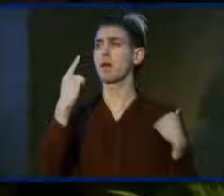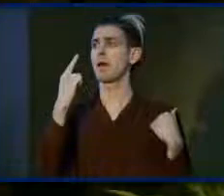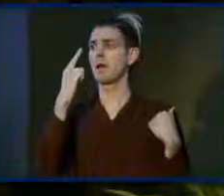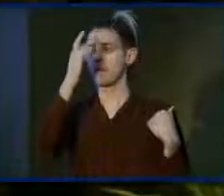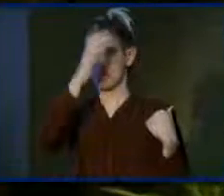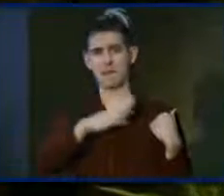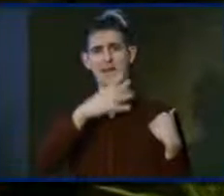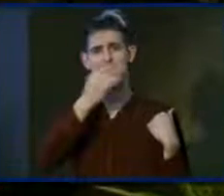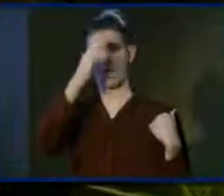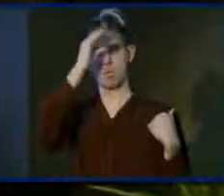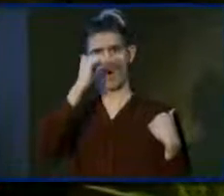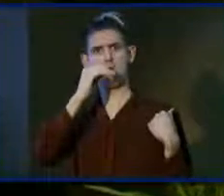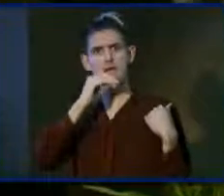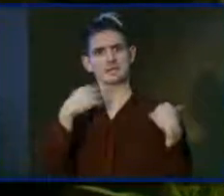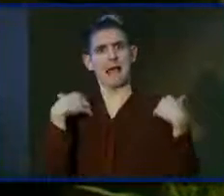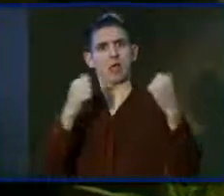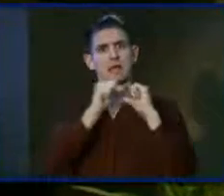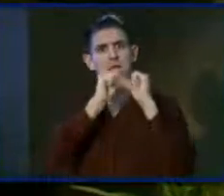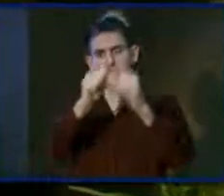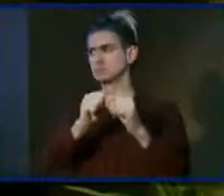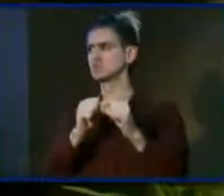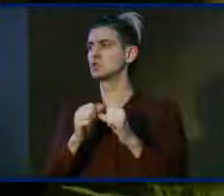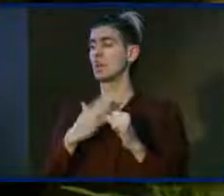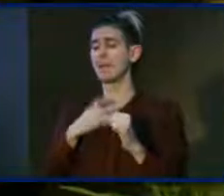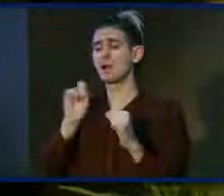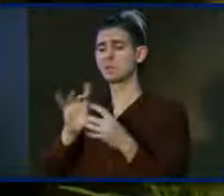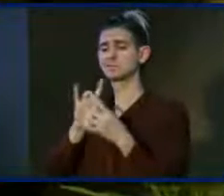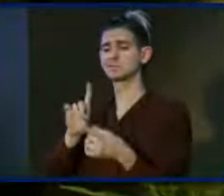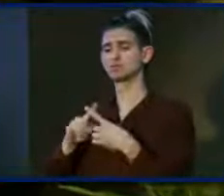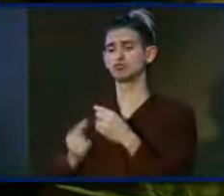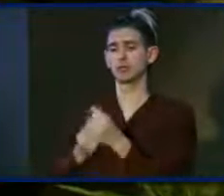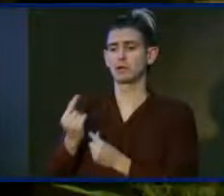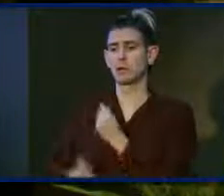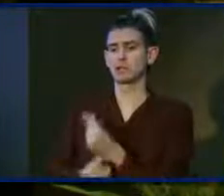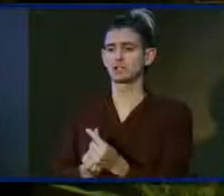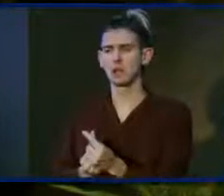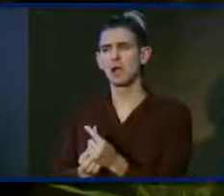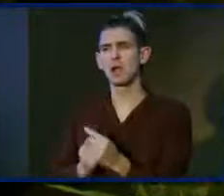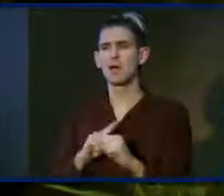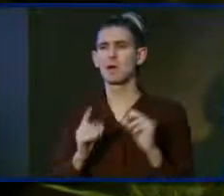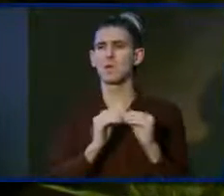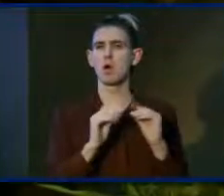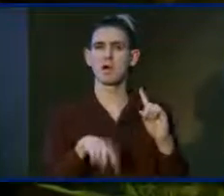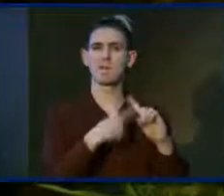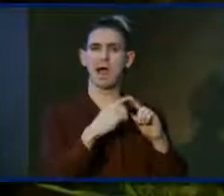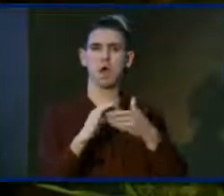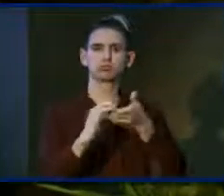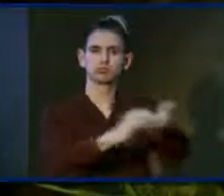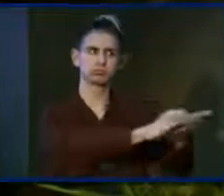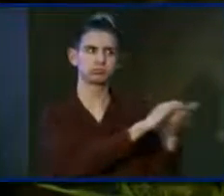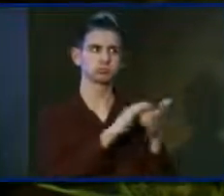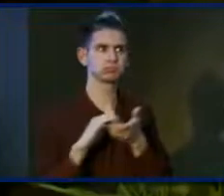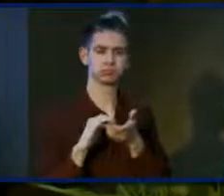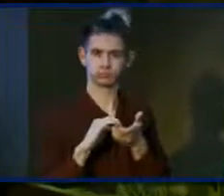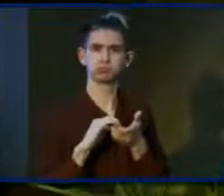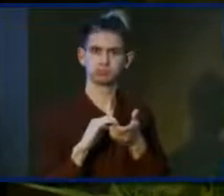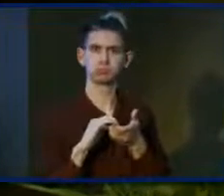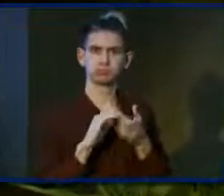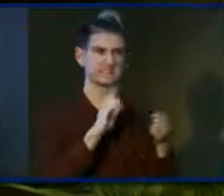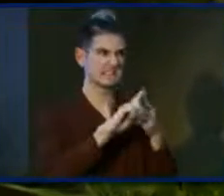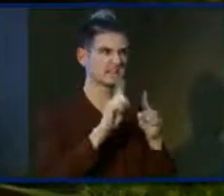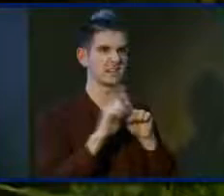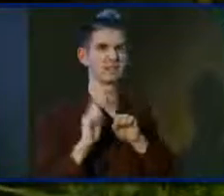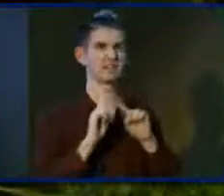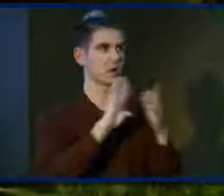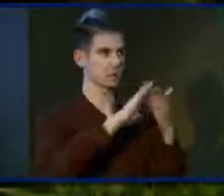ask about, it's kind of related to the question around generations, but more about coalition building and, building across